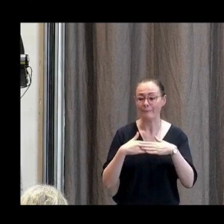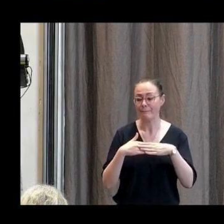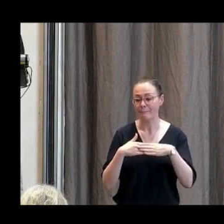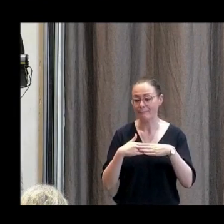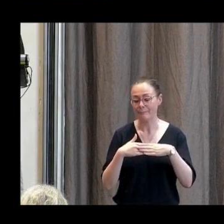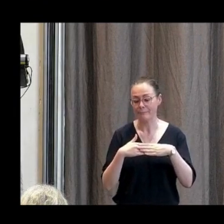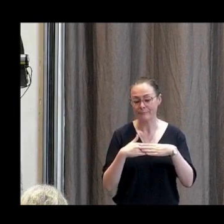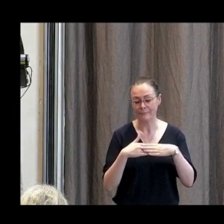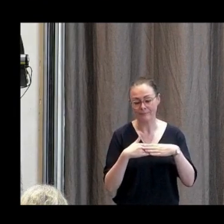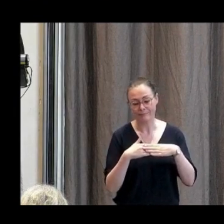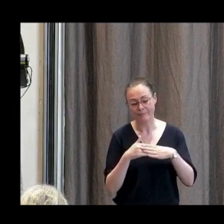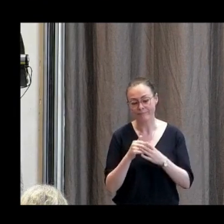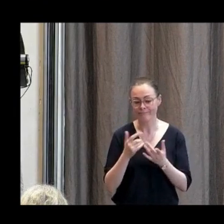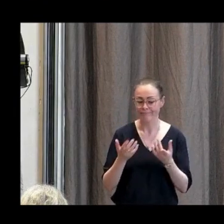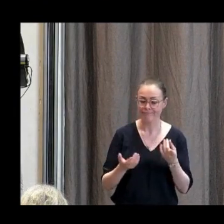it,